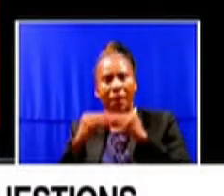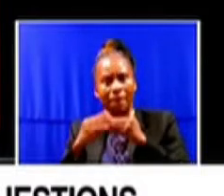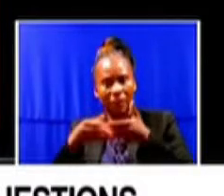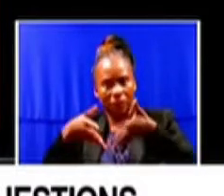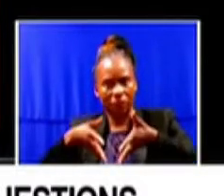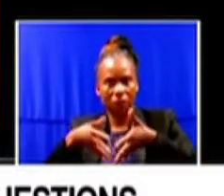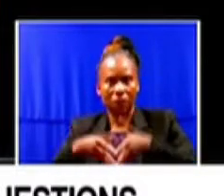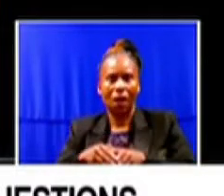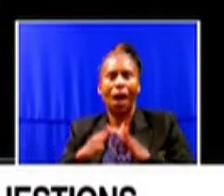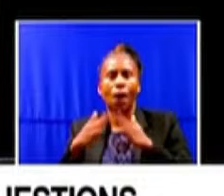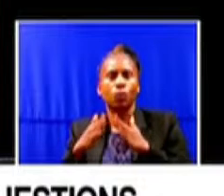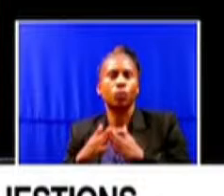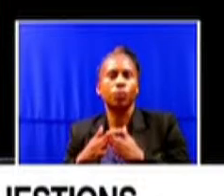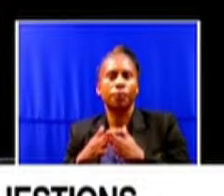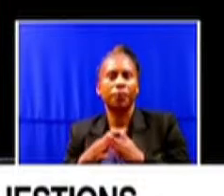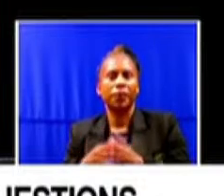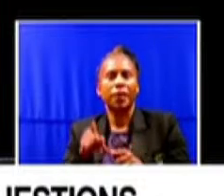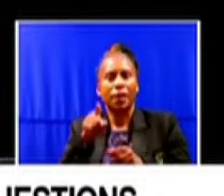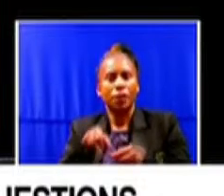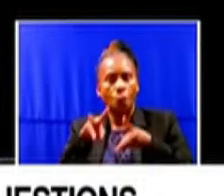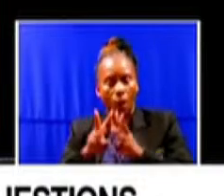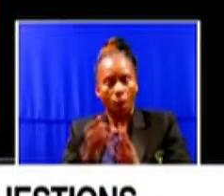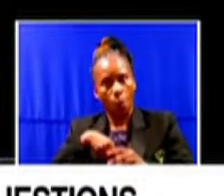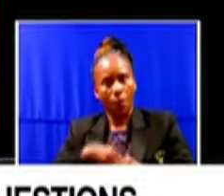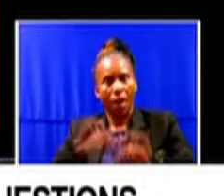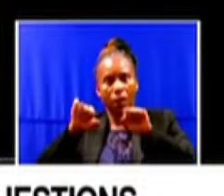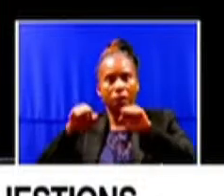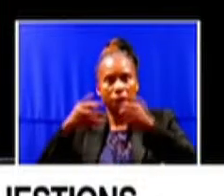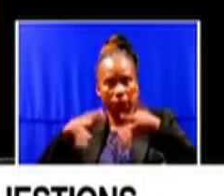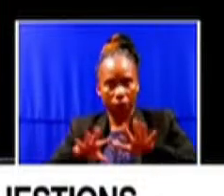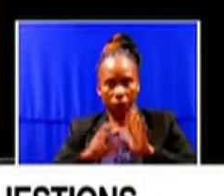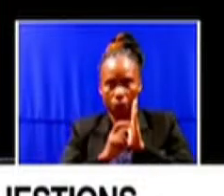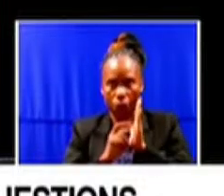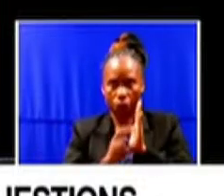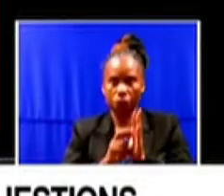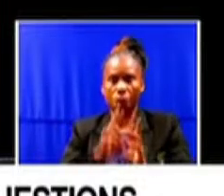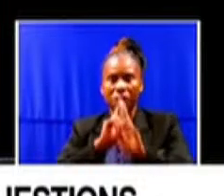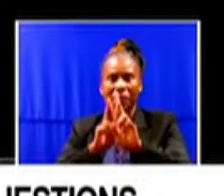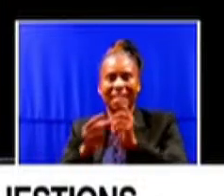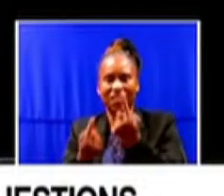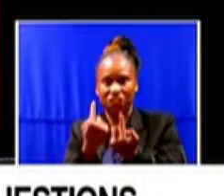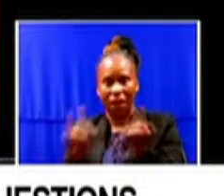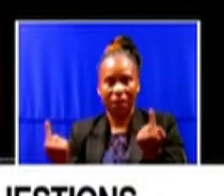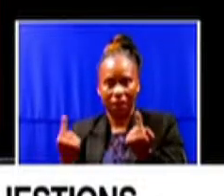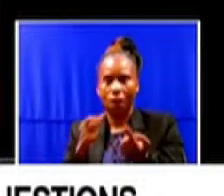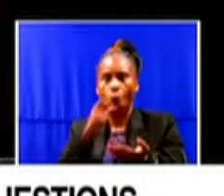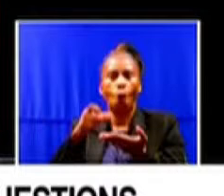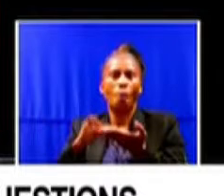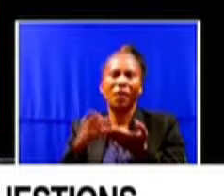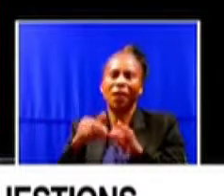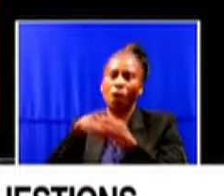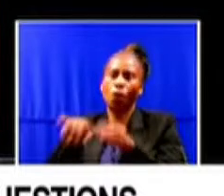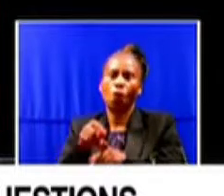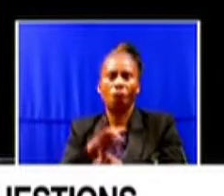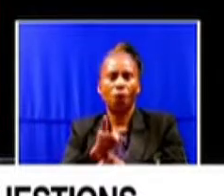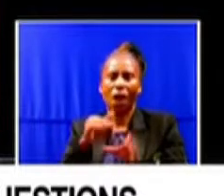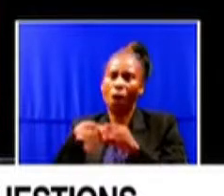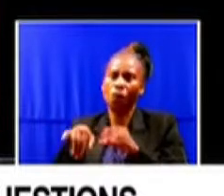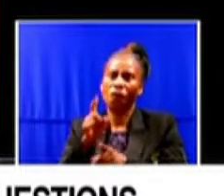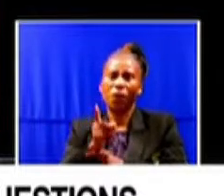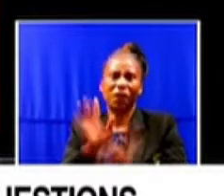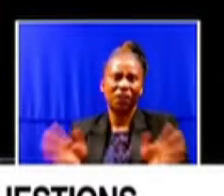because there's a way in which we have agreed in the rules to talk to each other. Comment that is out of order is out of order. I